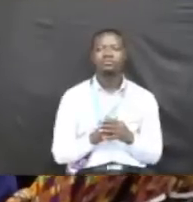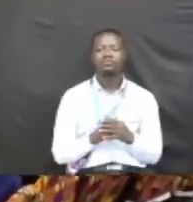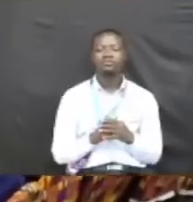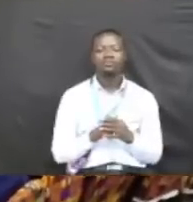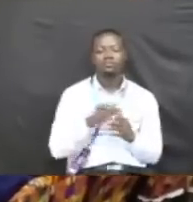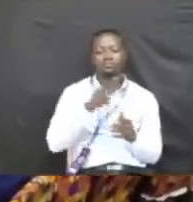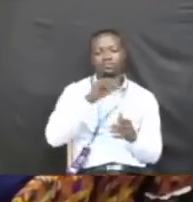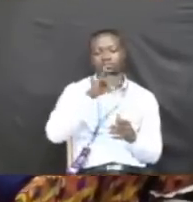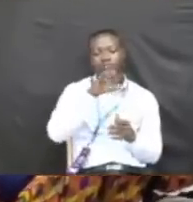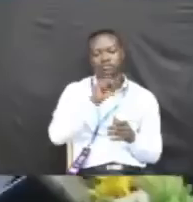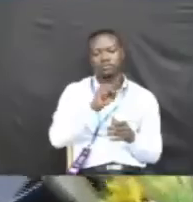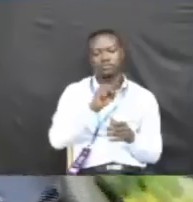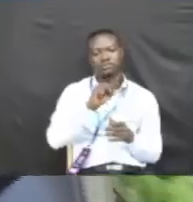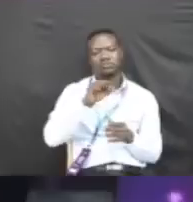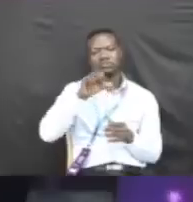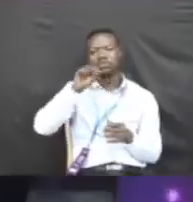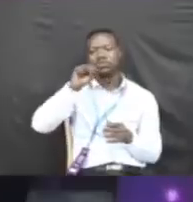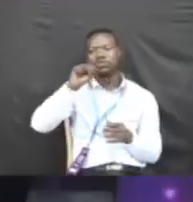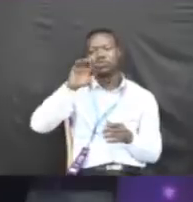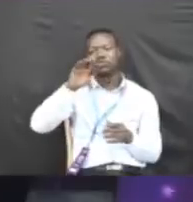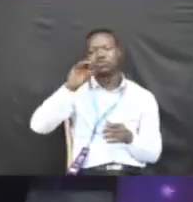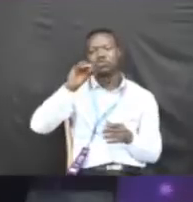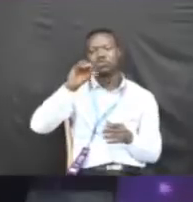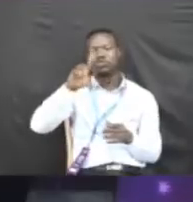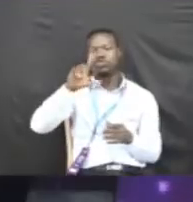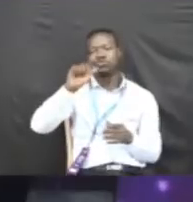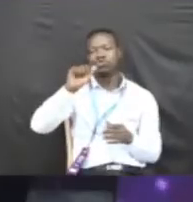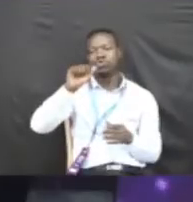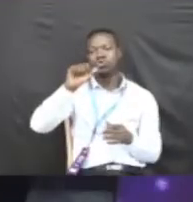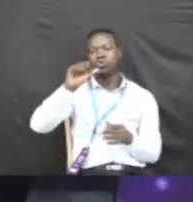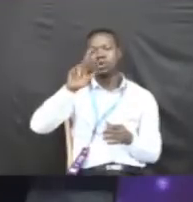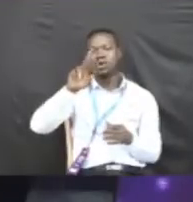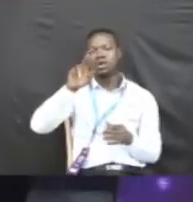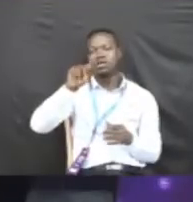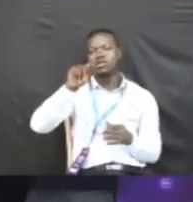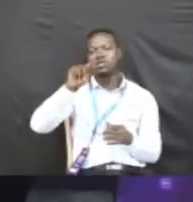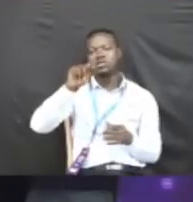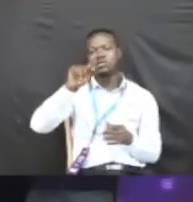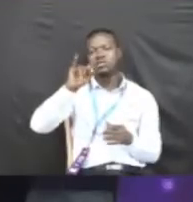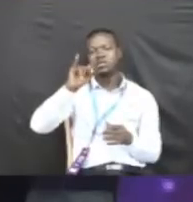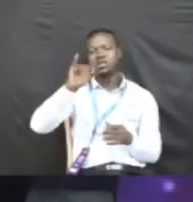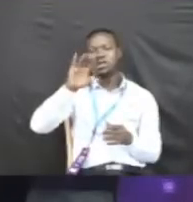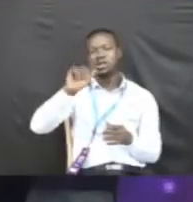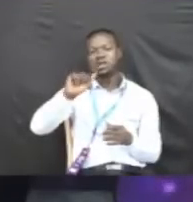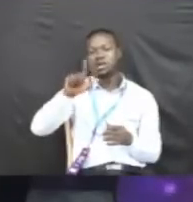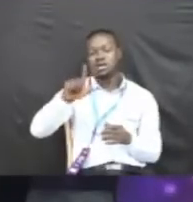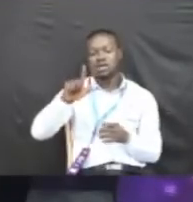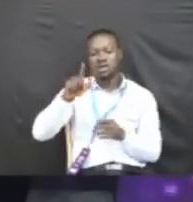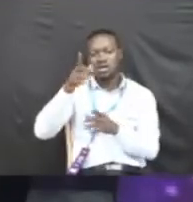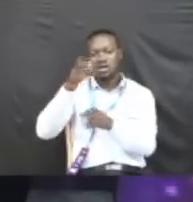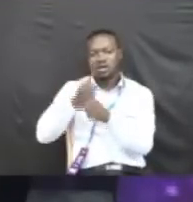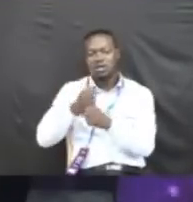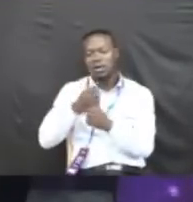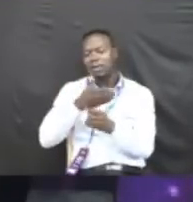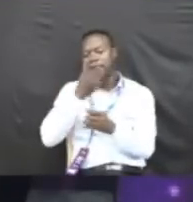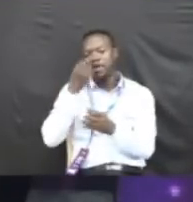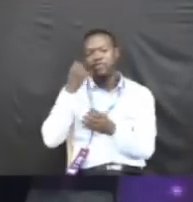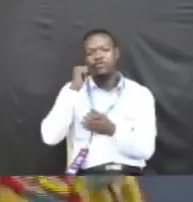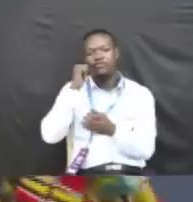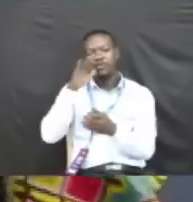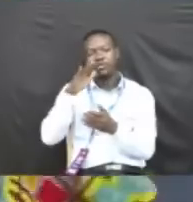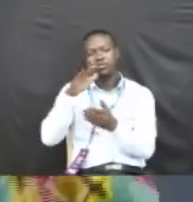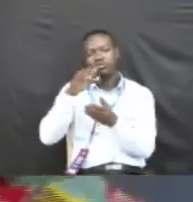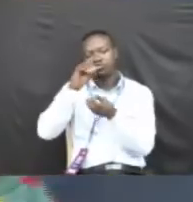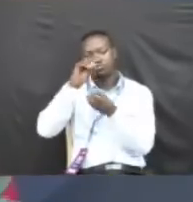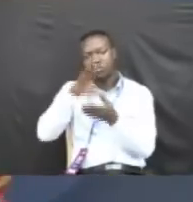Miss Scholastica Fosu of Upper Wija District Adoker won the best female students